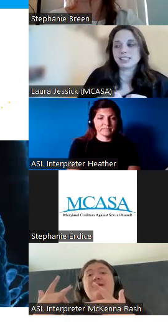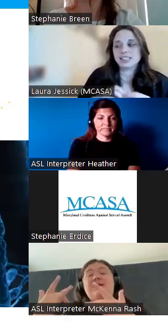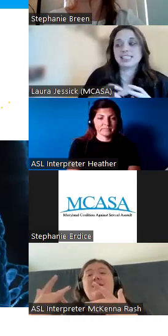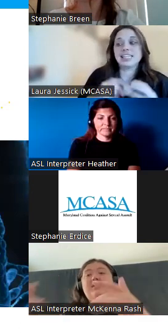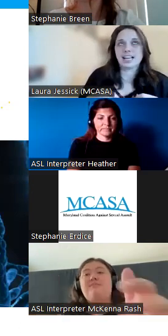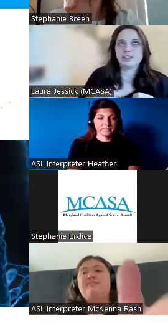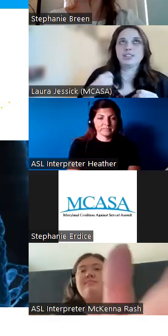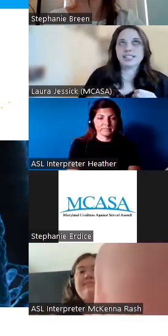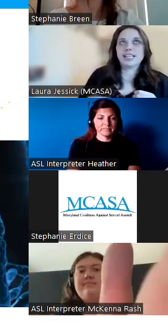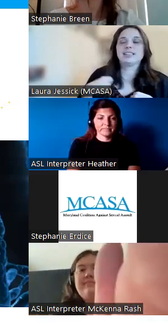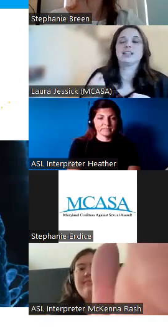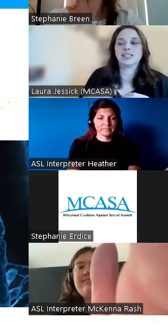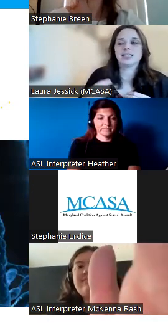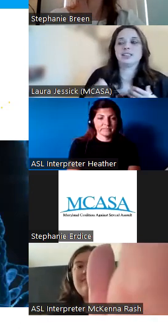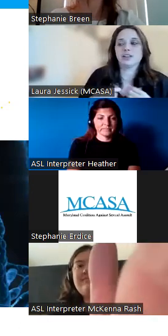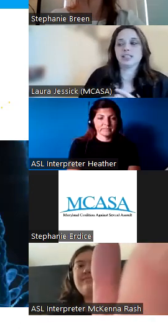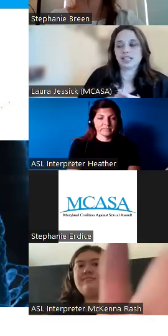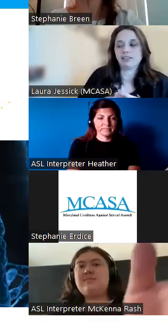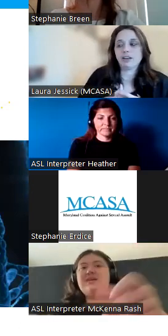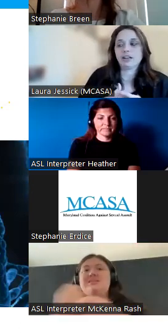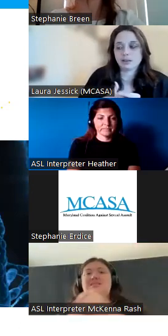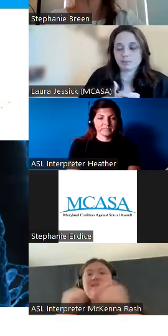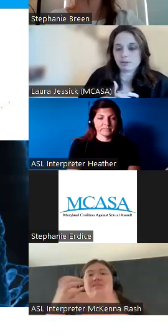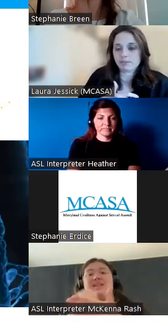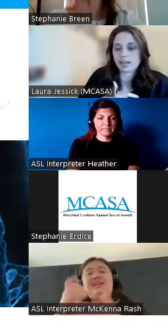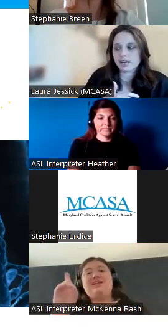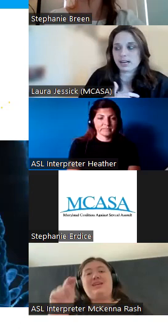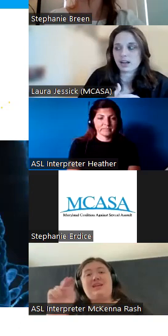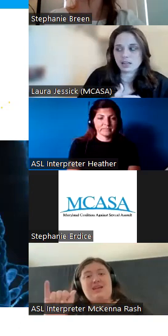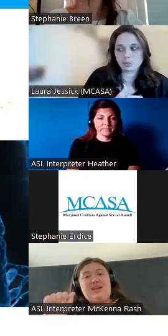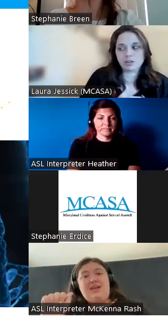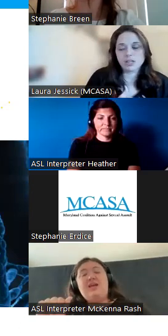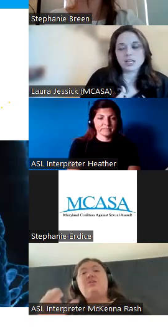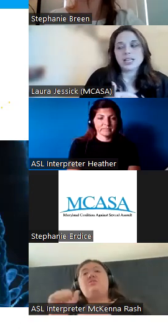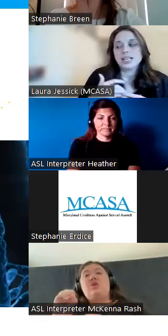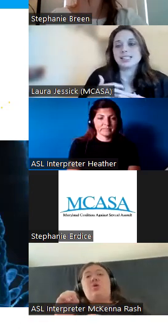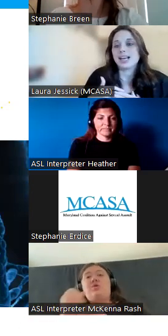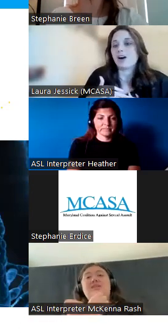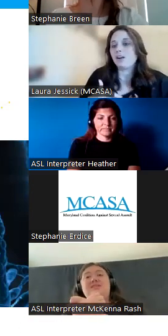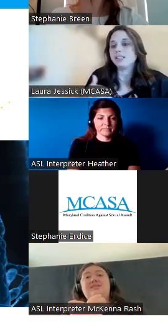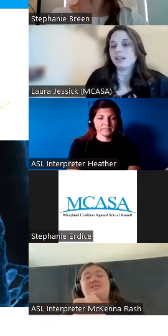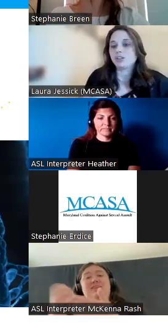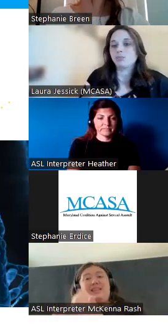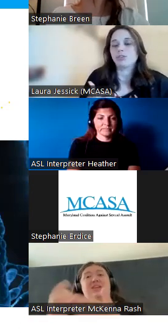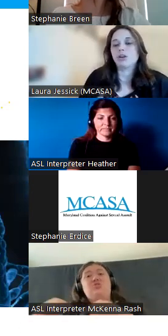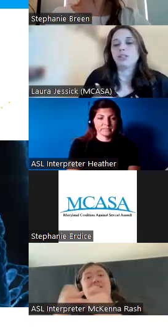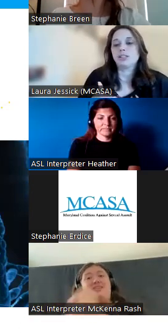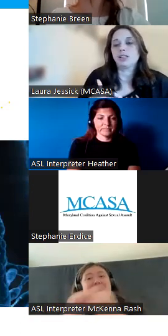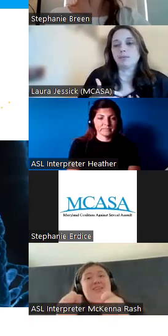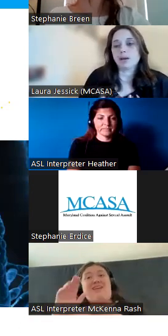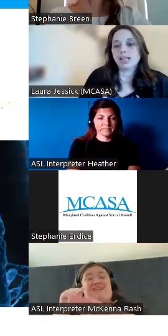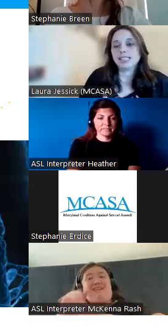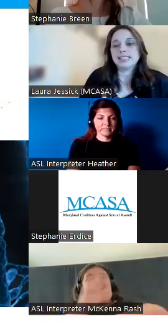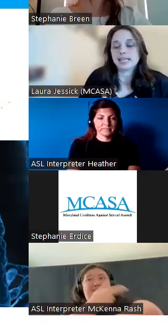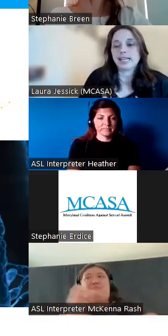safe collected DNA. So DNA that is collected during a safe provided at a hospital is often eligible to go into